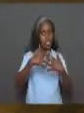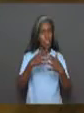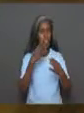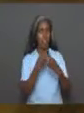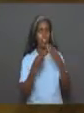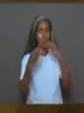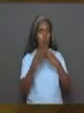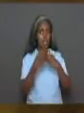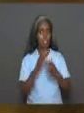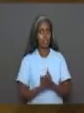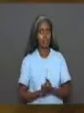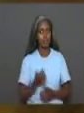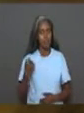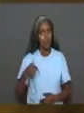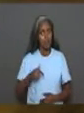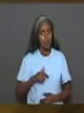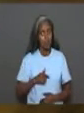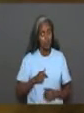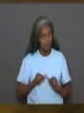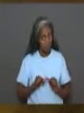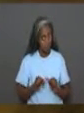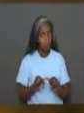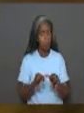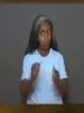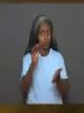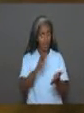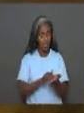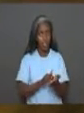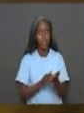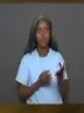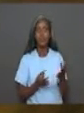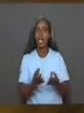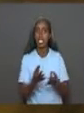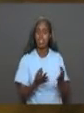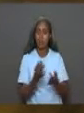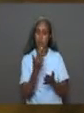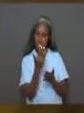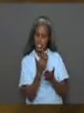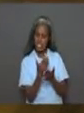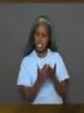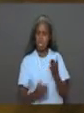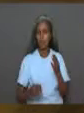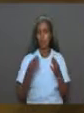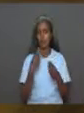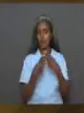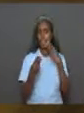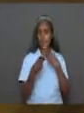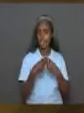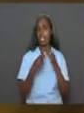calculus. We are going to begin to explore some of its